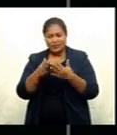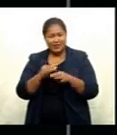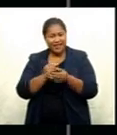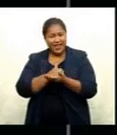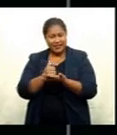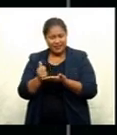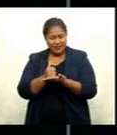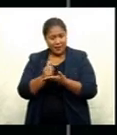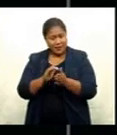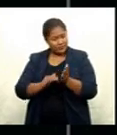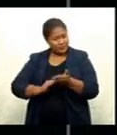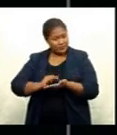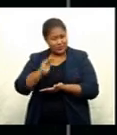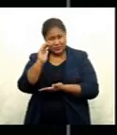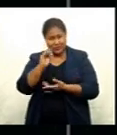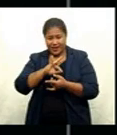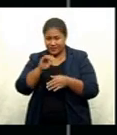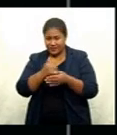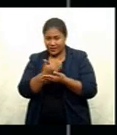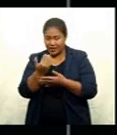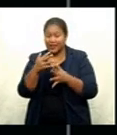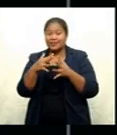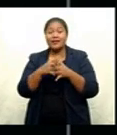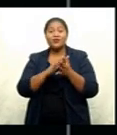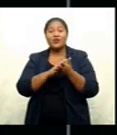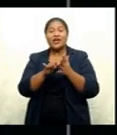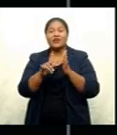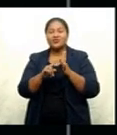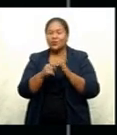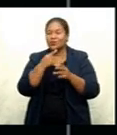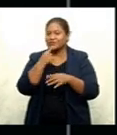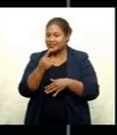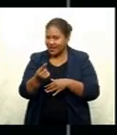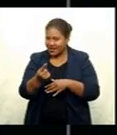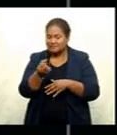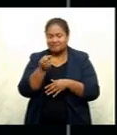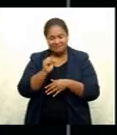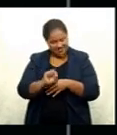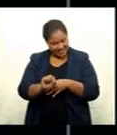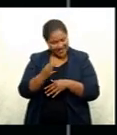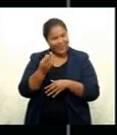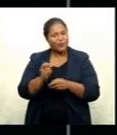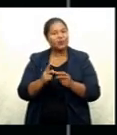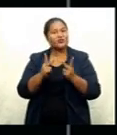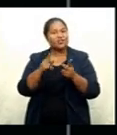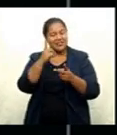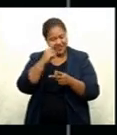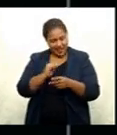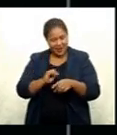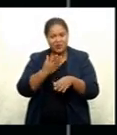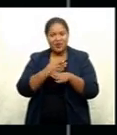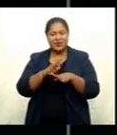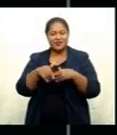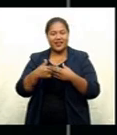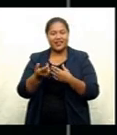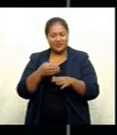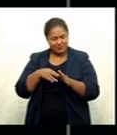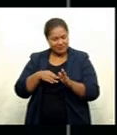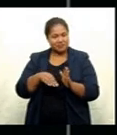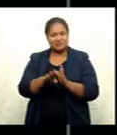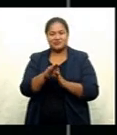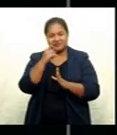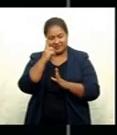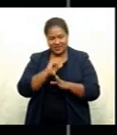COVID-19 infections daily, the World Health Organization says there is still some chance of success and recovery.